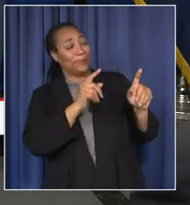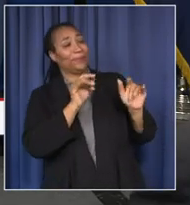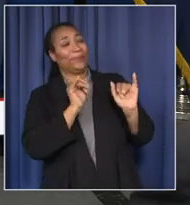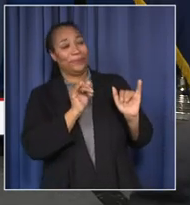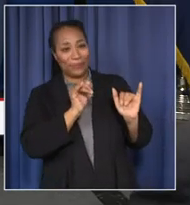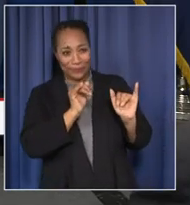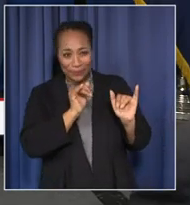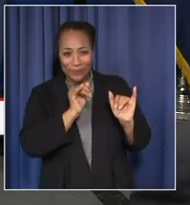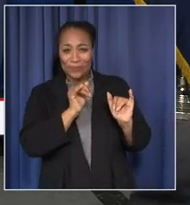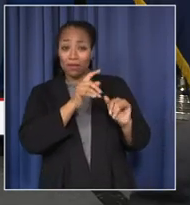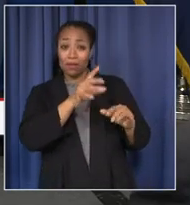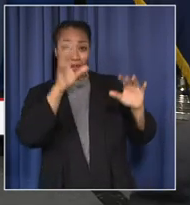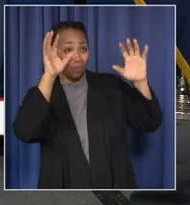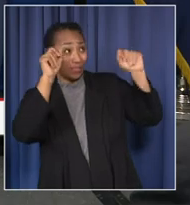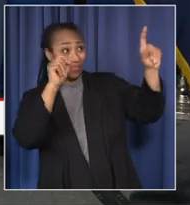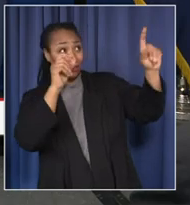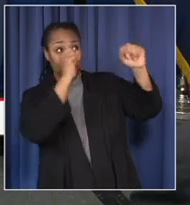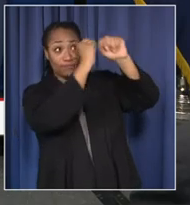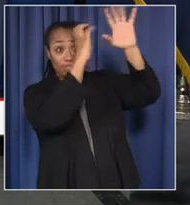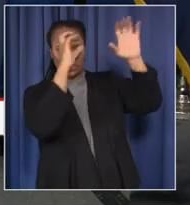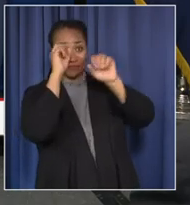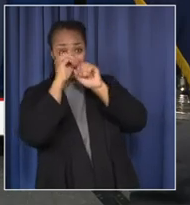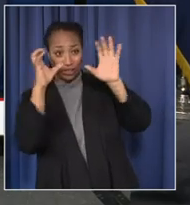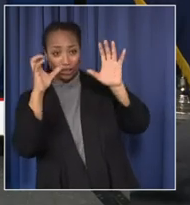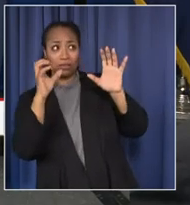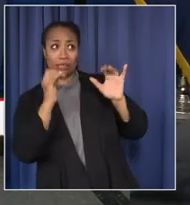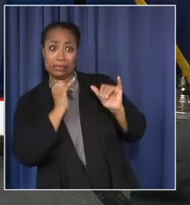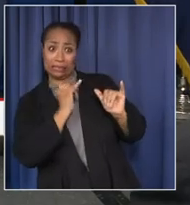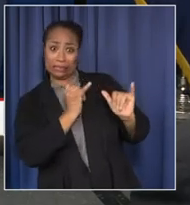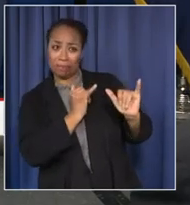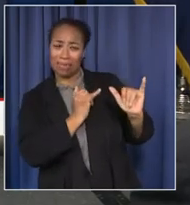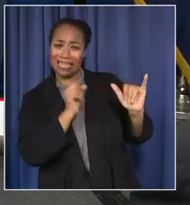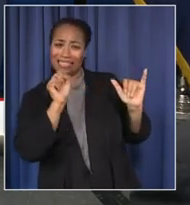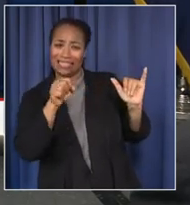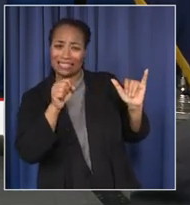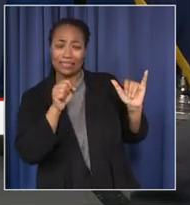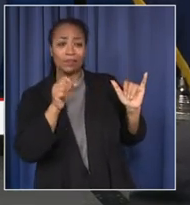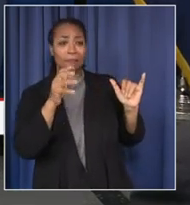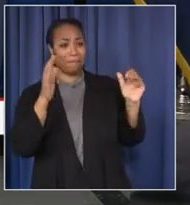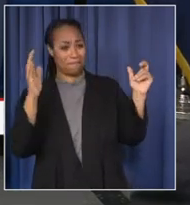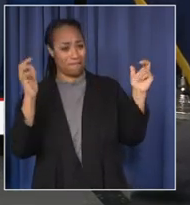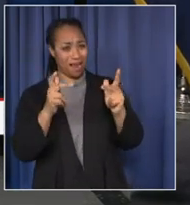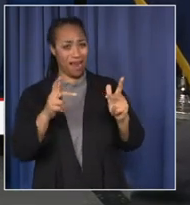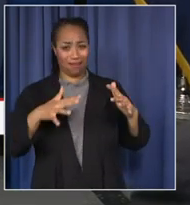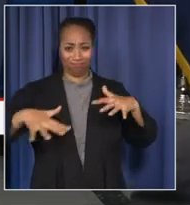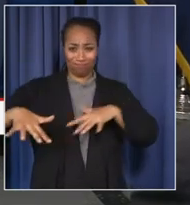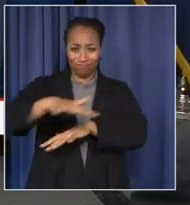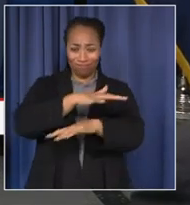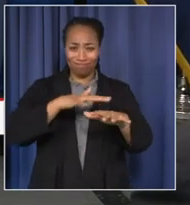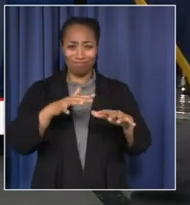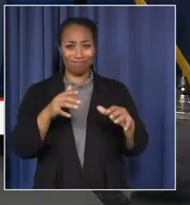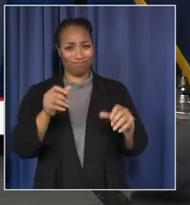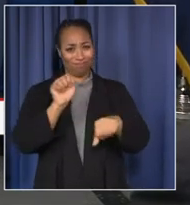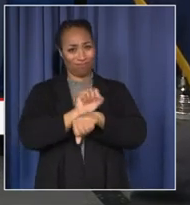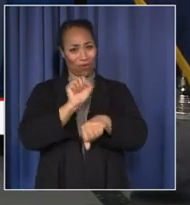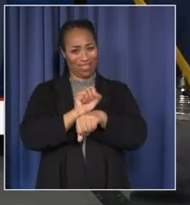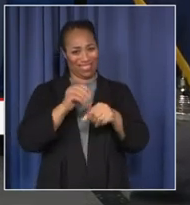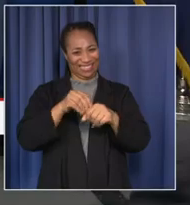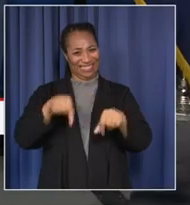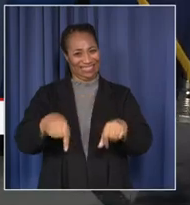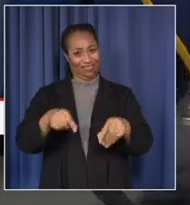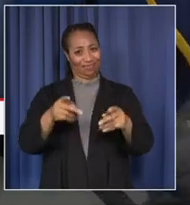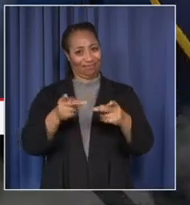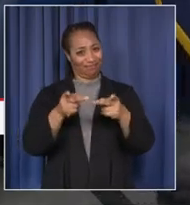that we need to make the case for why these federal jobs and federal